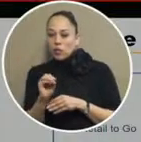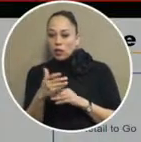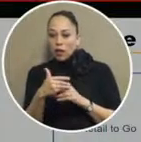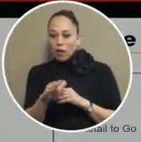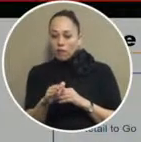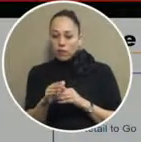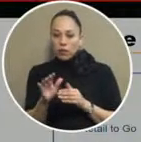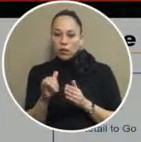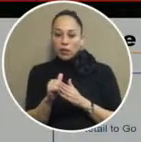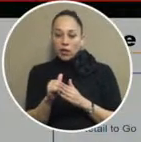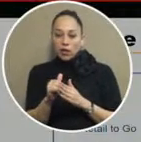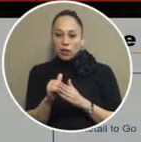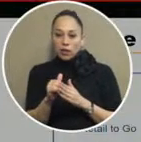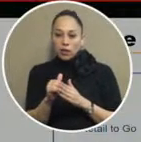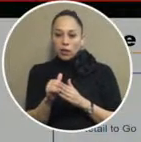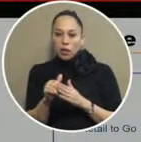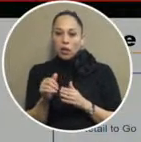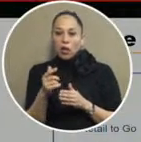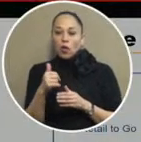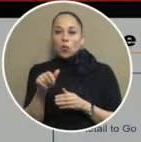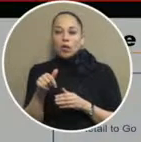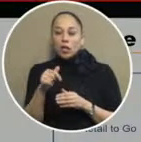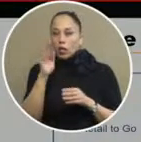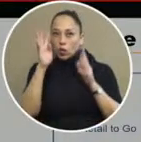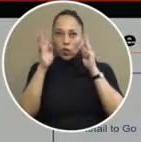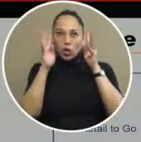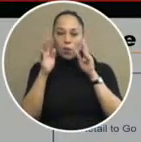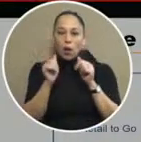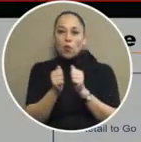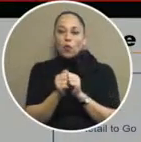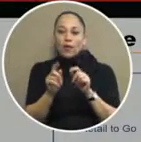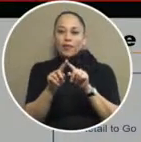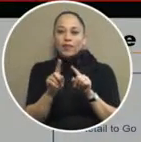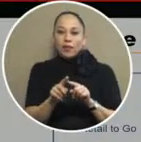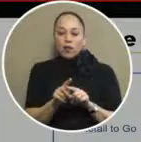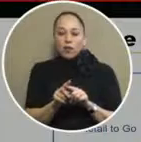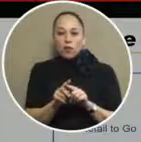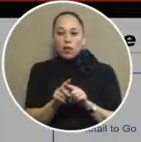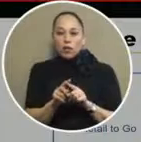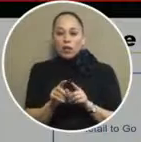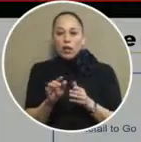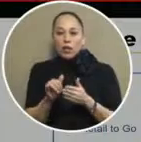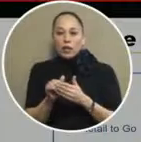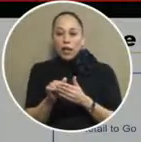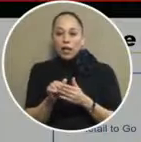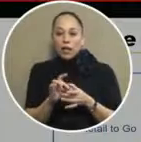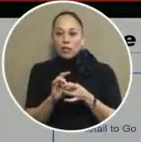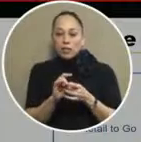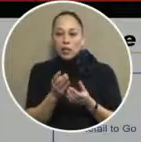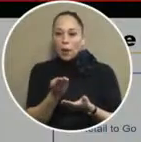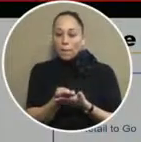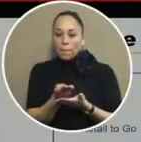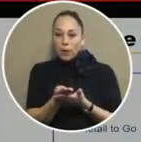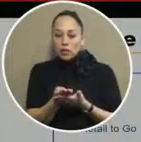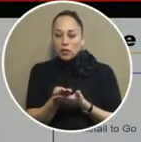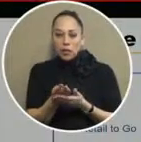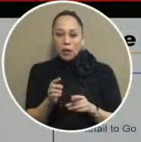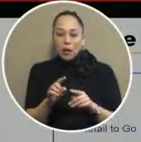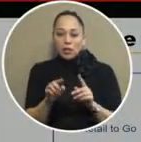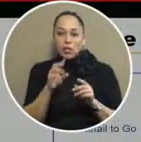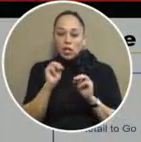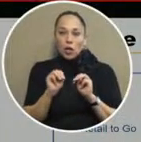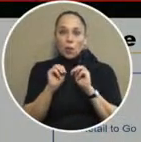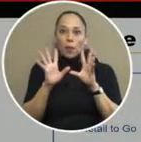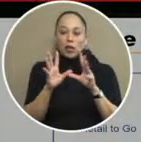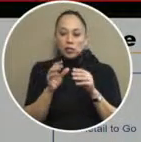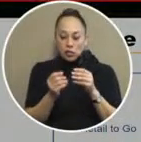all these lifeguards go, and when we had to come up with the difference on that 33 million on the existing budget, you just don't magically come up with those